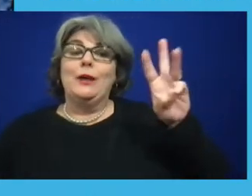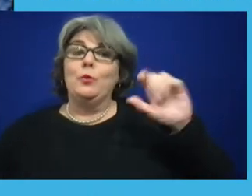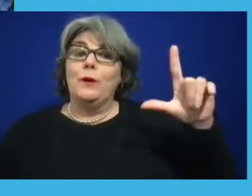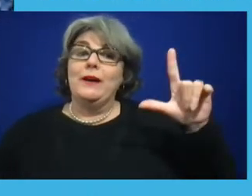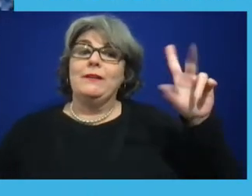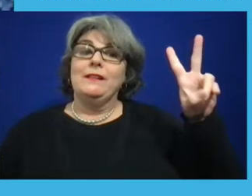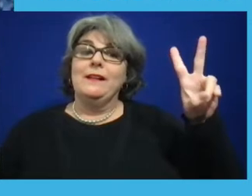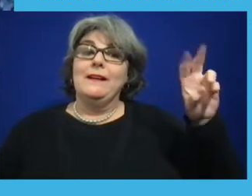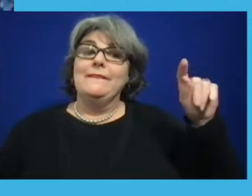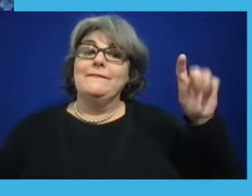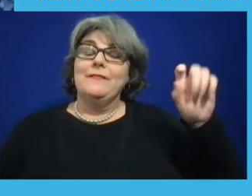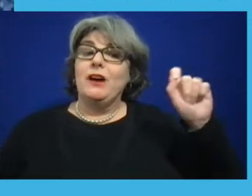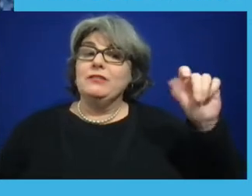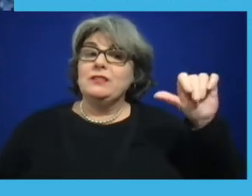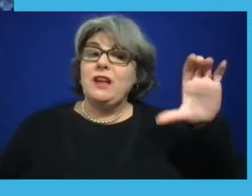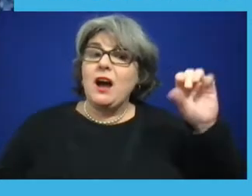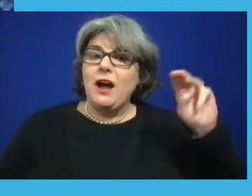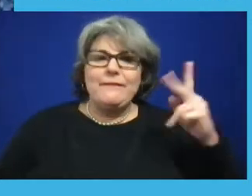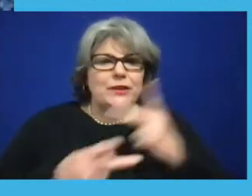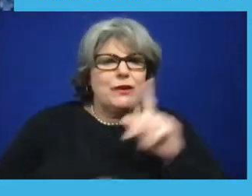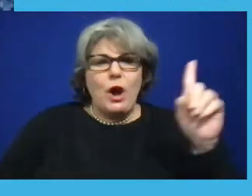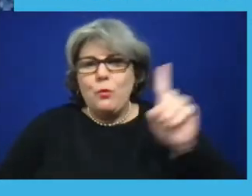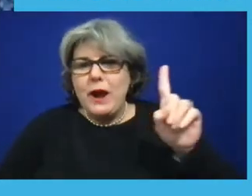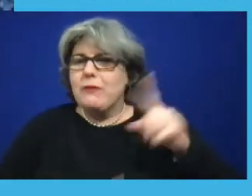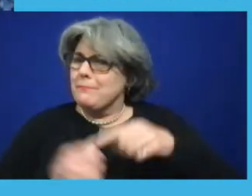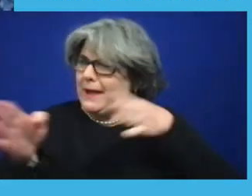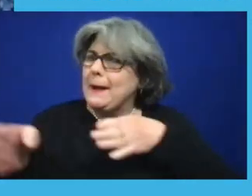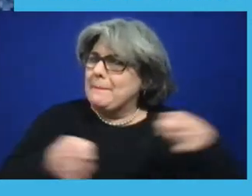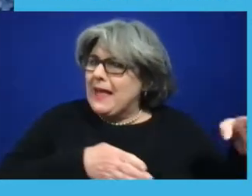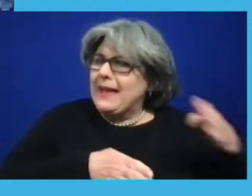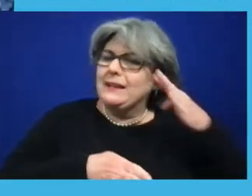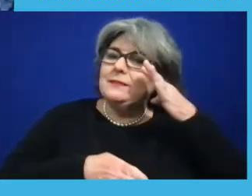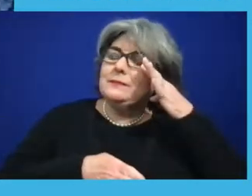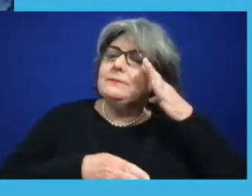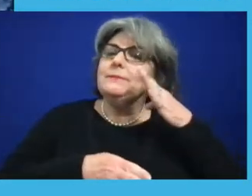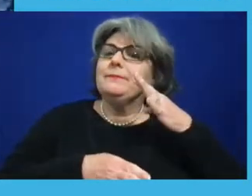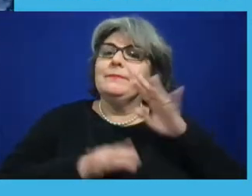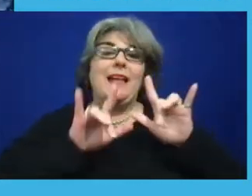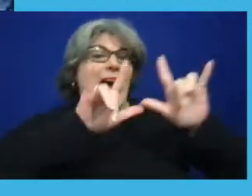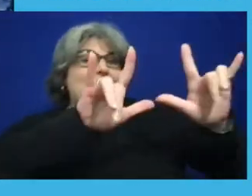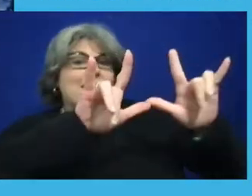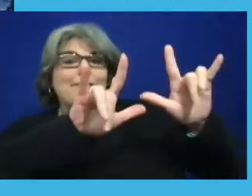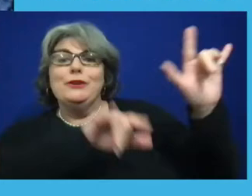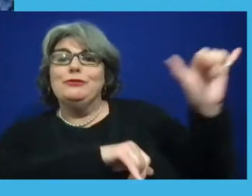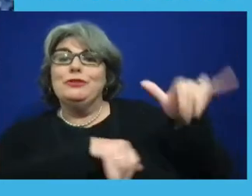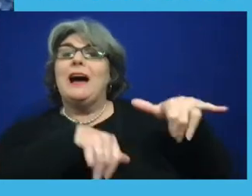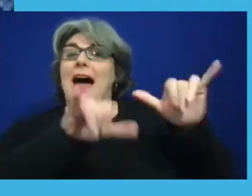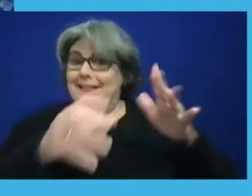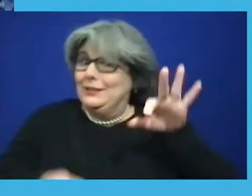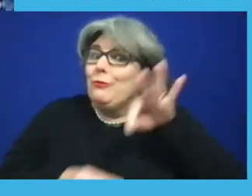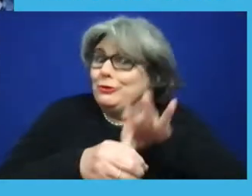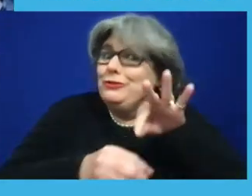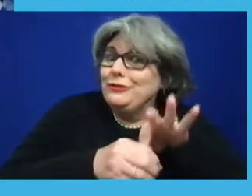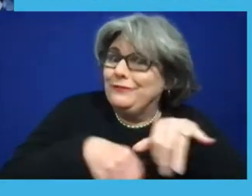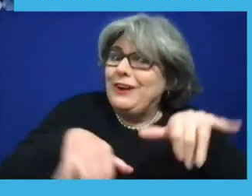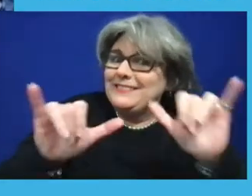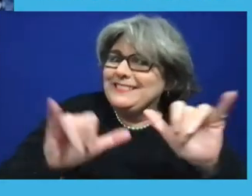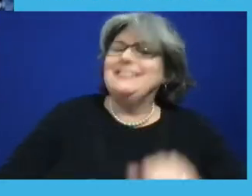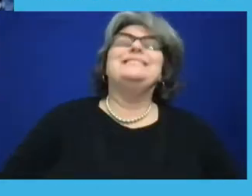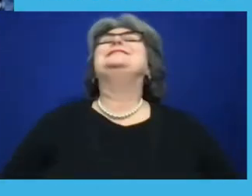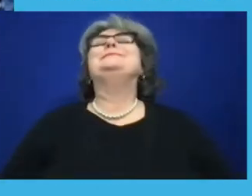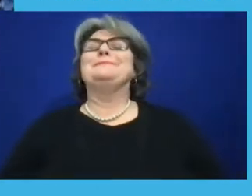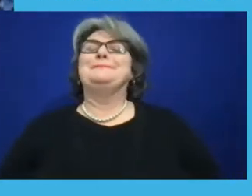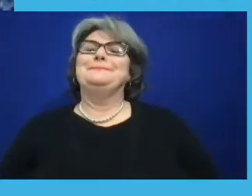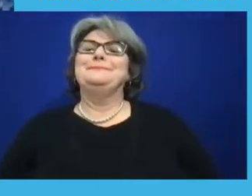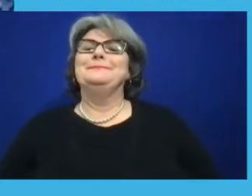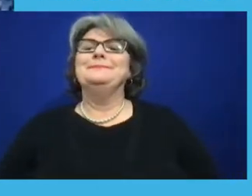iwillvote.com. Let me repeat that, iwillvote.com. Find out where, make a plan. I